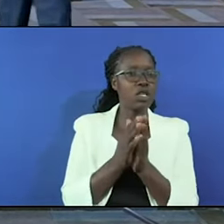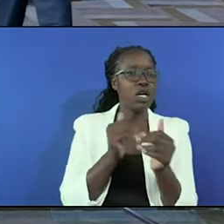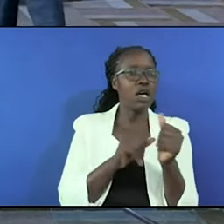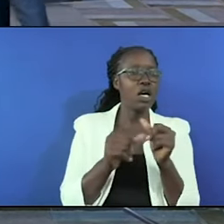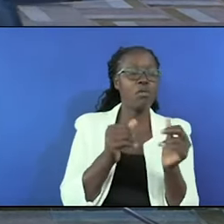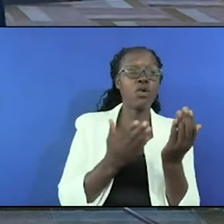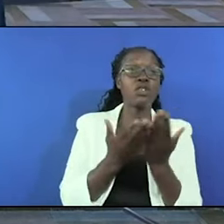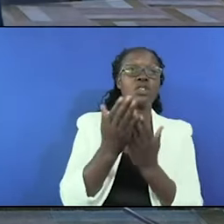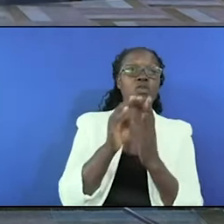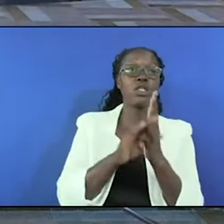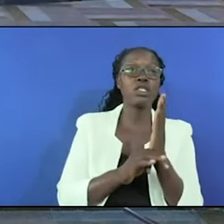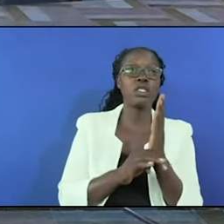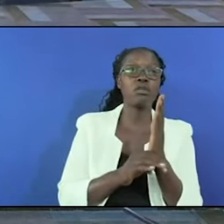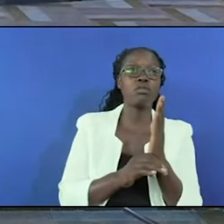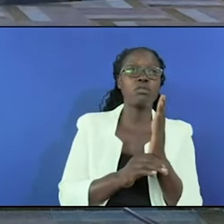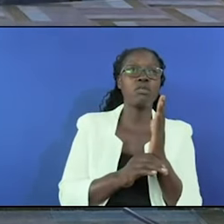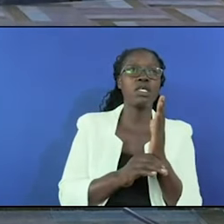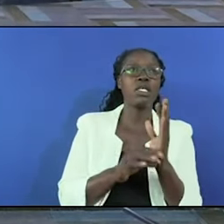about stewardship,